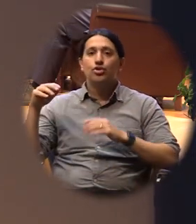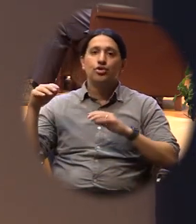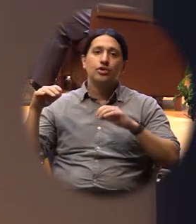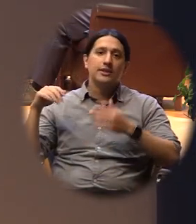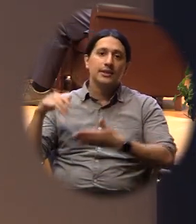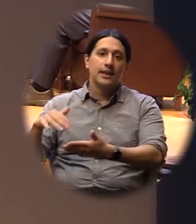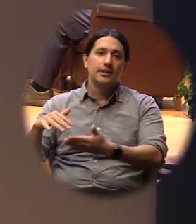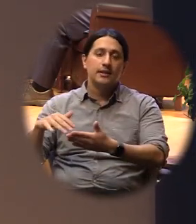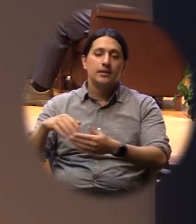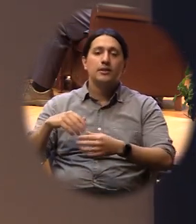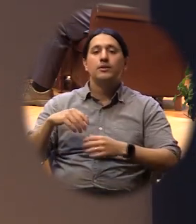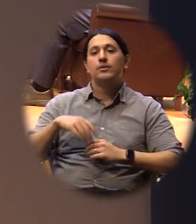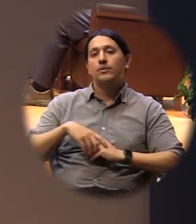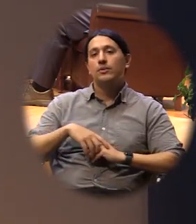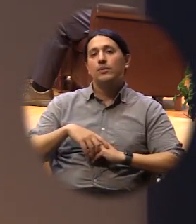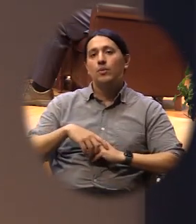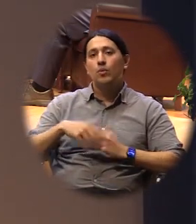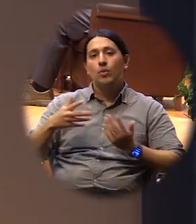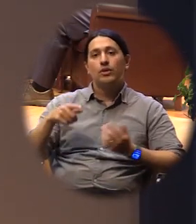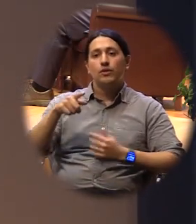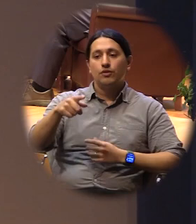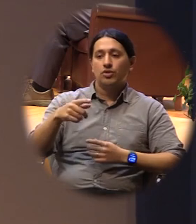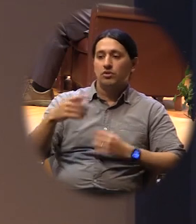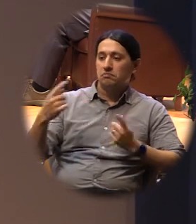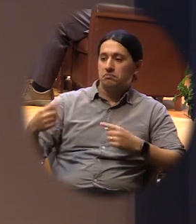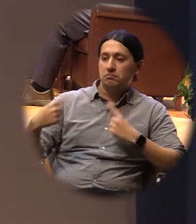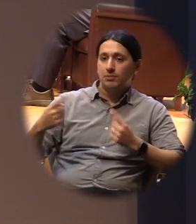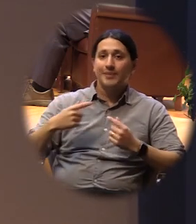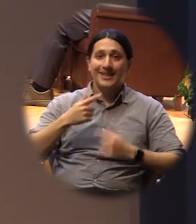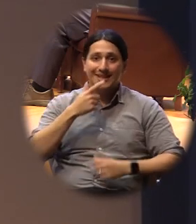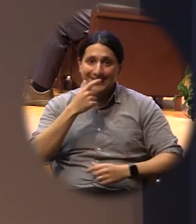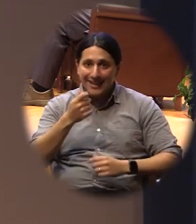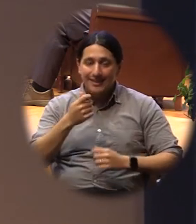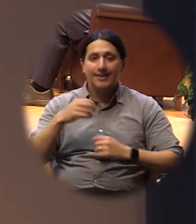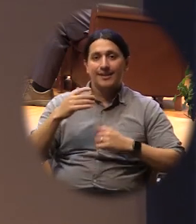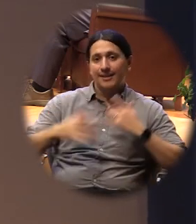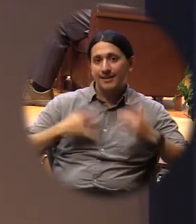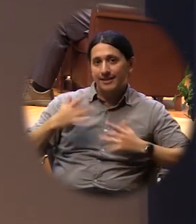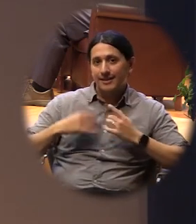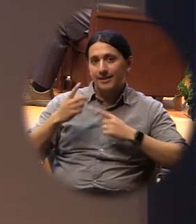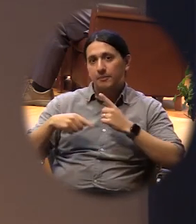have you particularly excited or intrigued or worried in